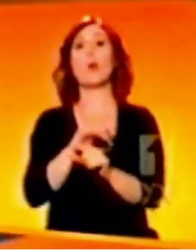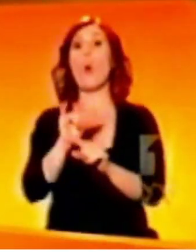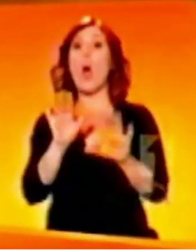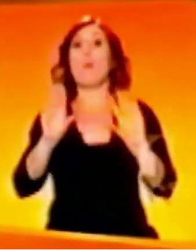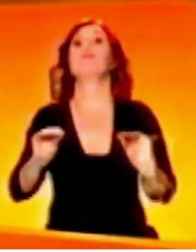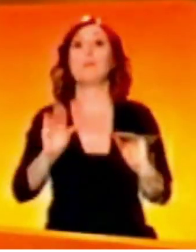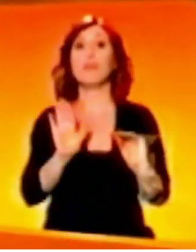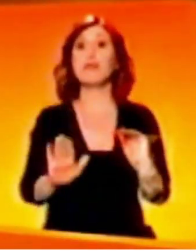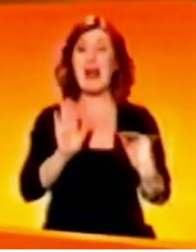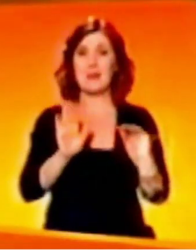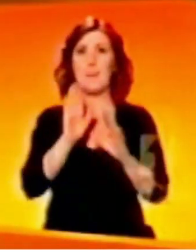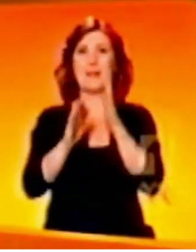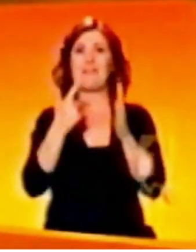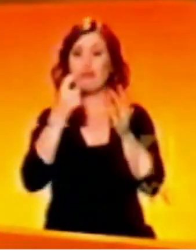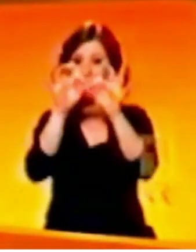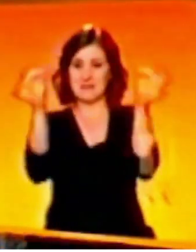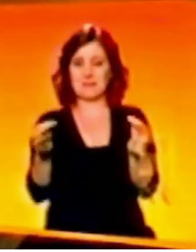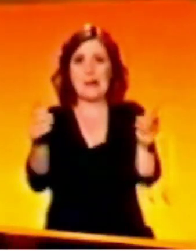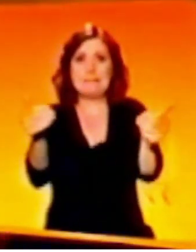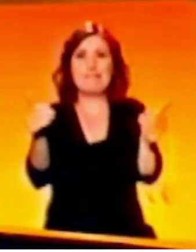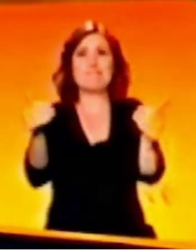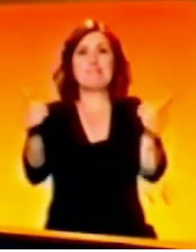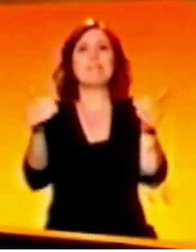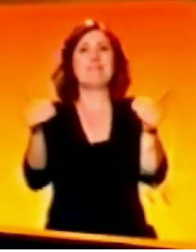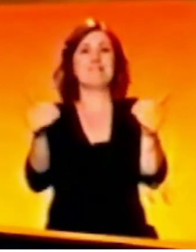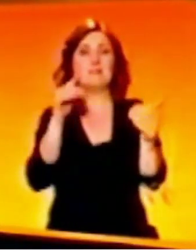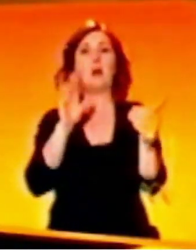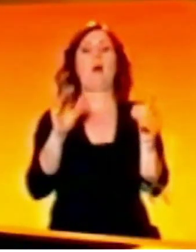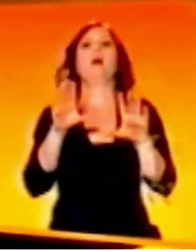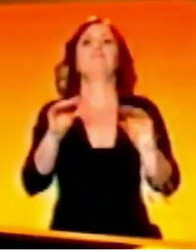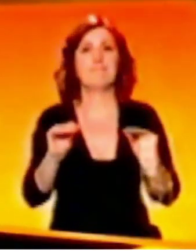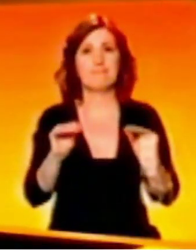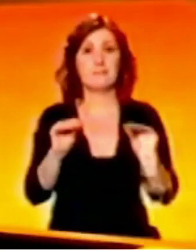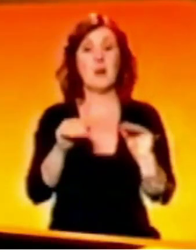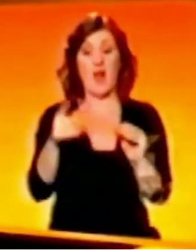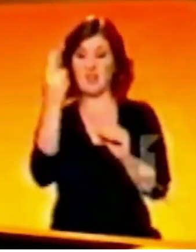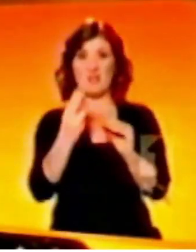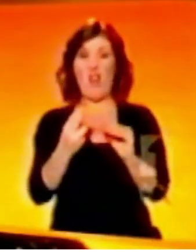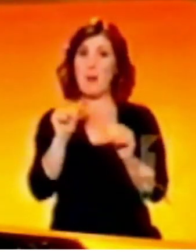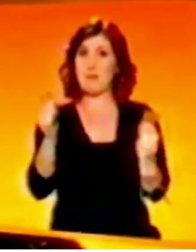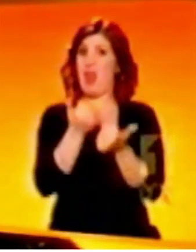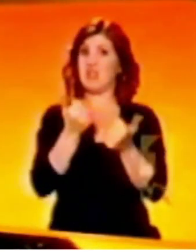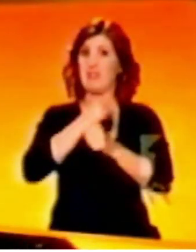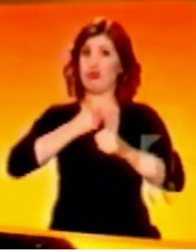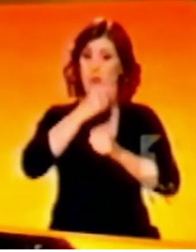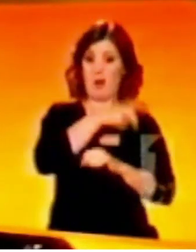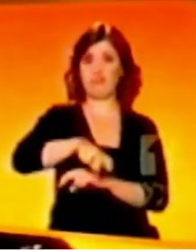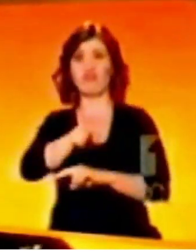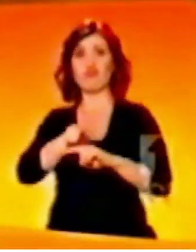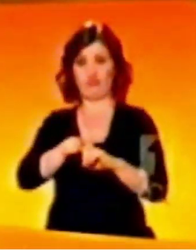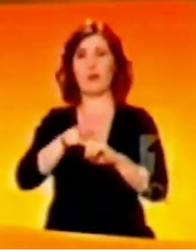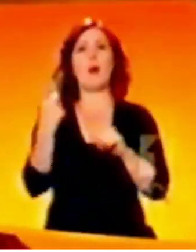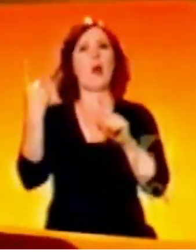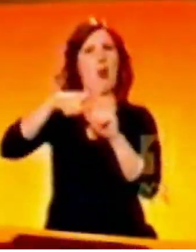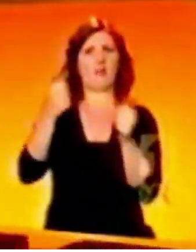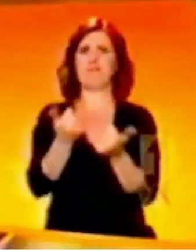wheel just behind the steering wheel. The design leaves enough leg room for Daniel to get into the buggy and has